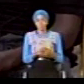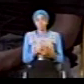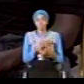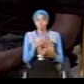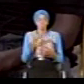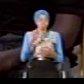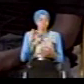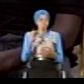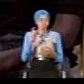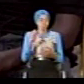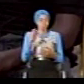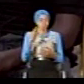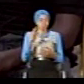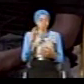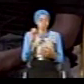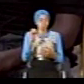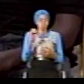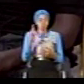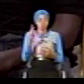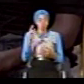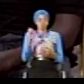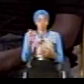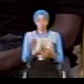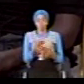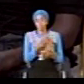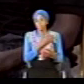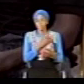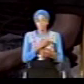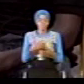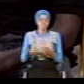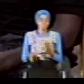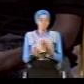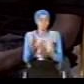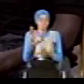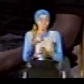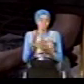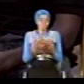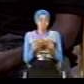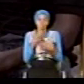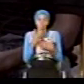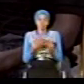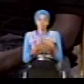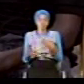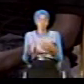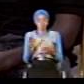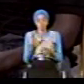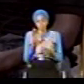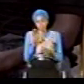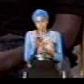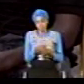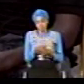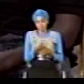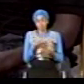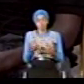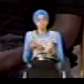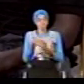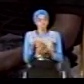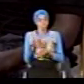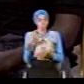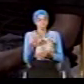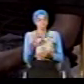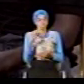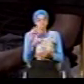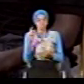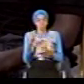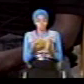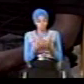high blood pressure, 4-in-1. But at the GCK, at the power in the